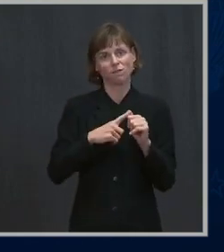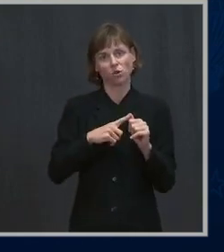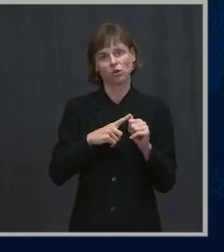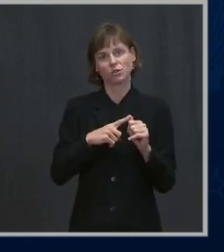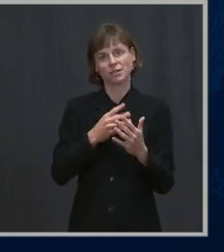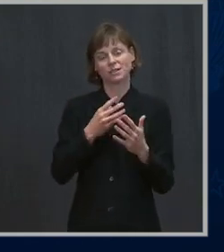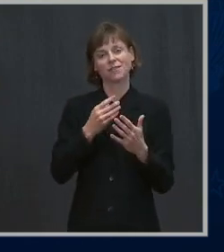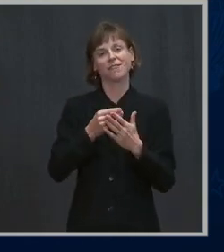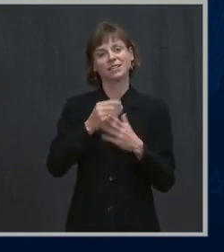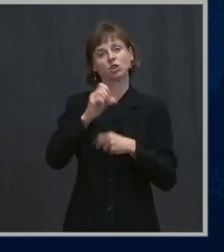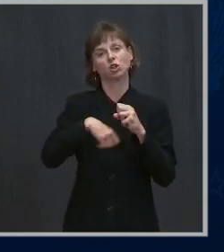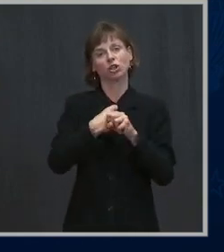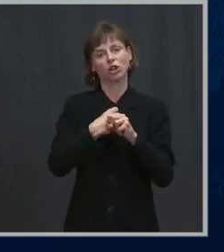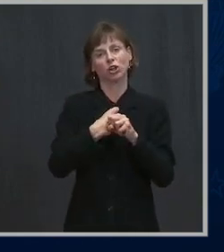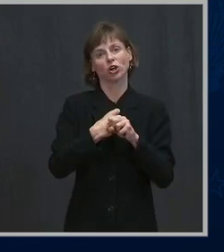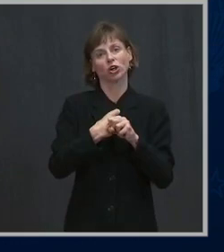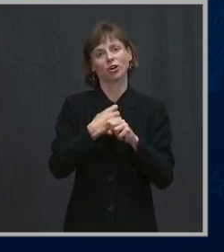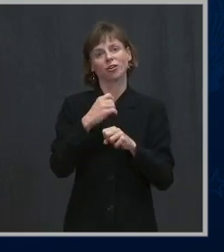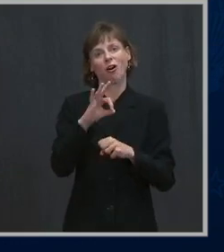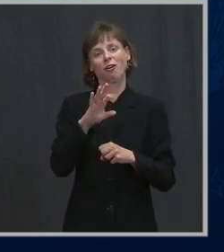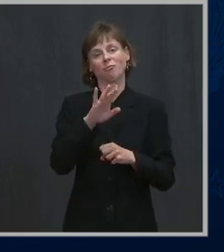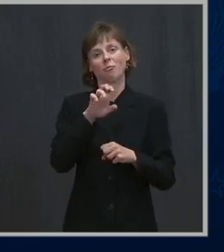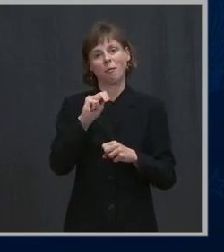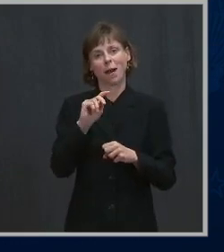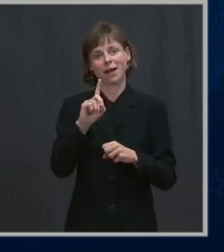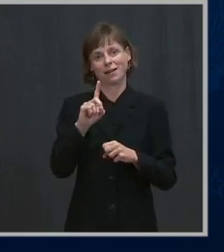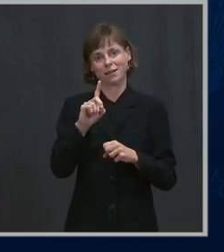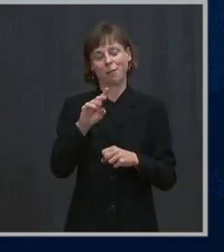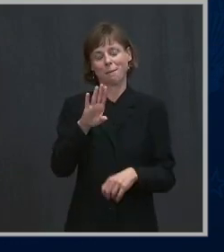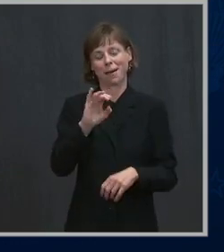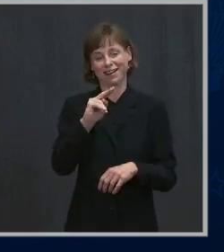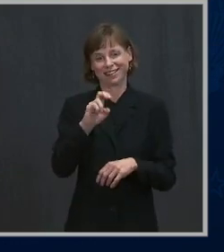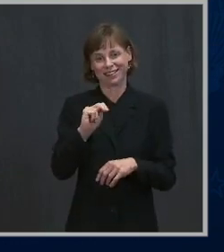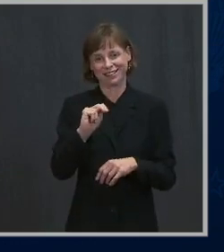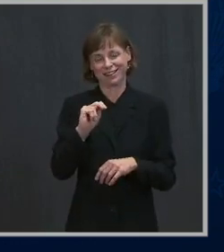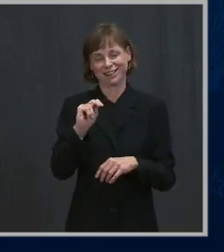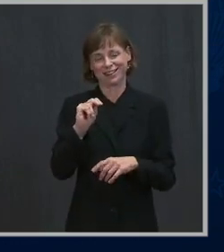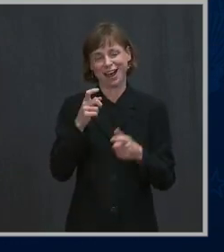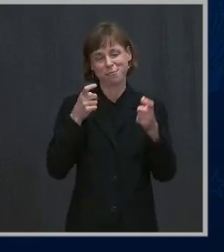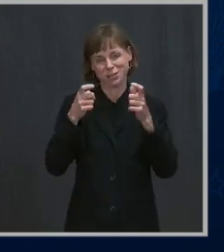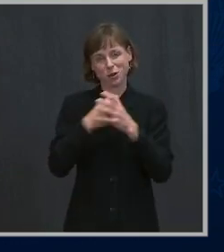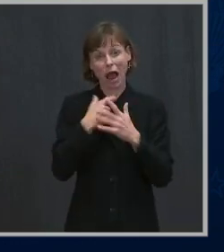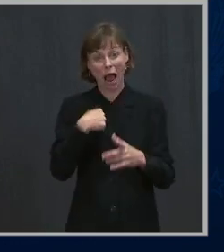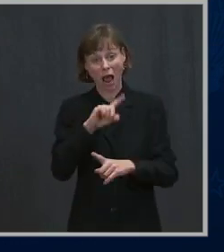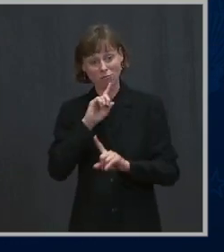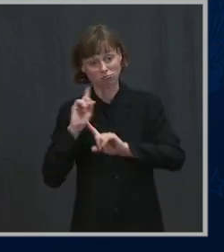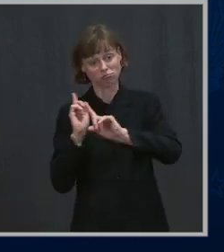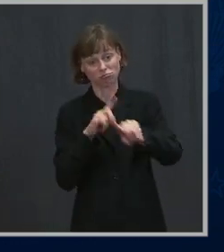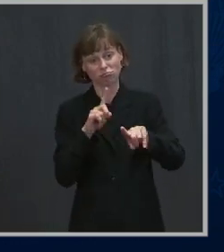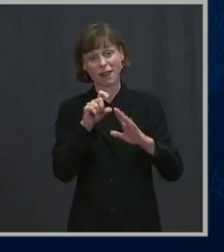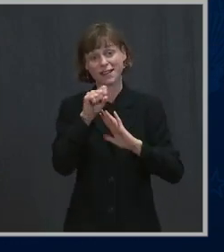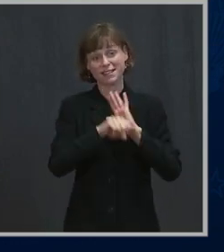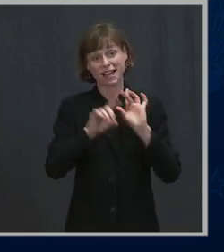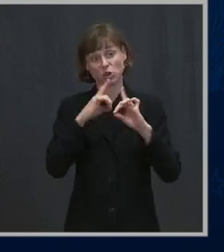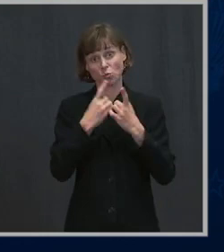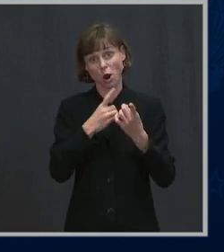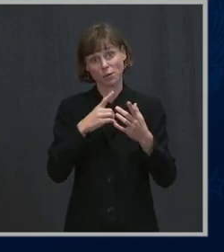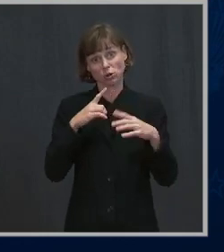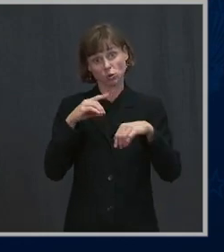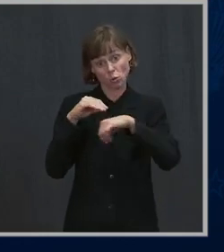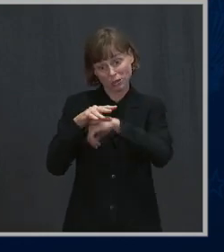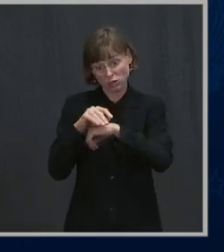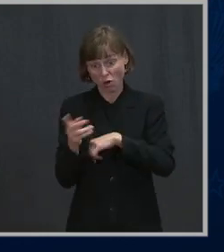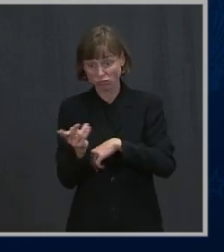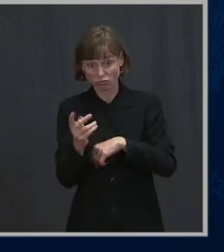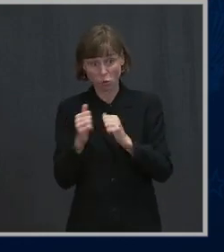biden harris administration and i'm directing the state department to consult with congress about making a down